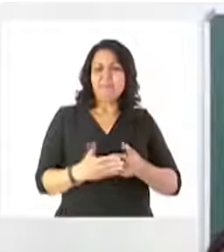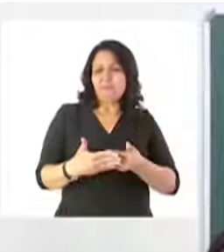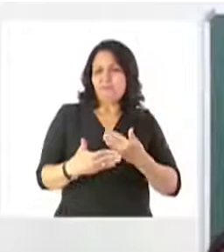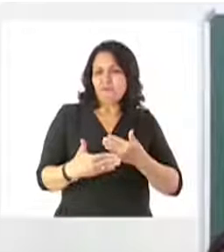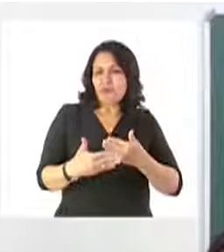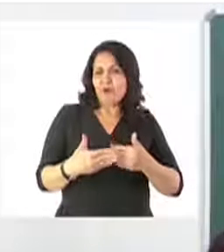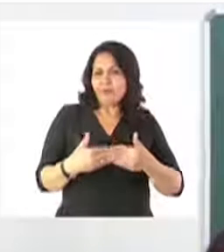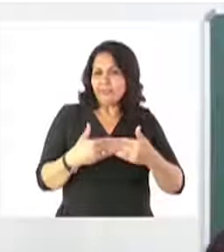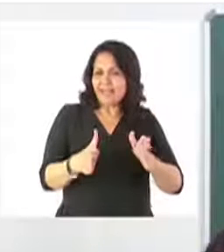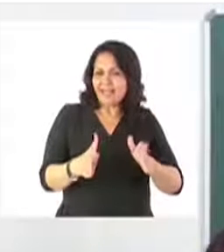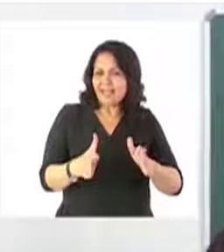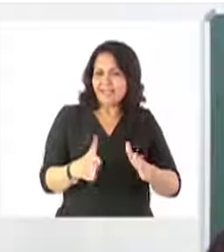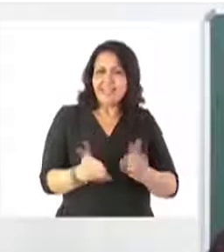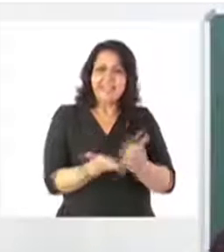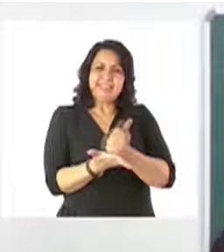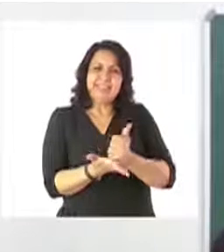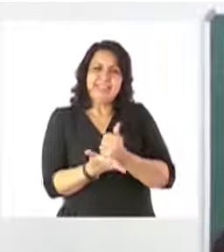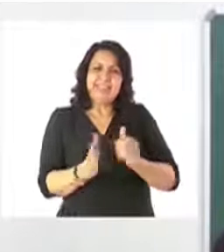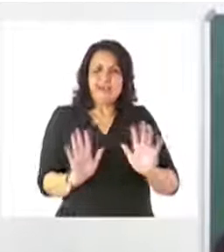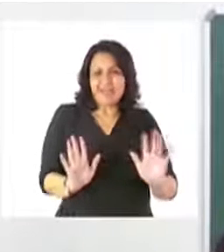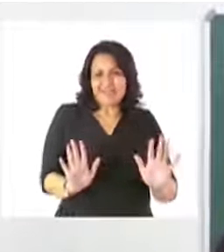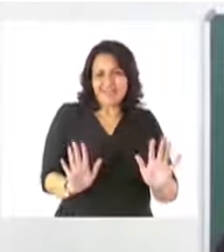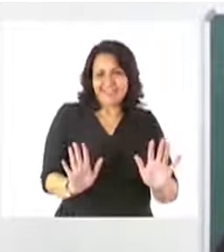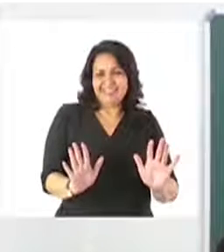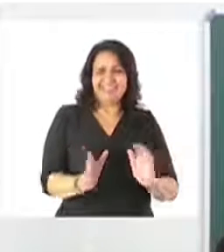let's sanitize our hands.